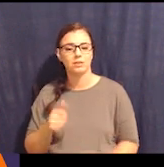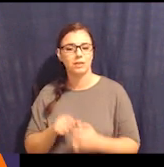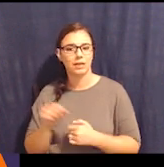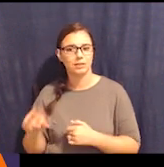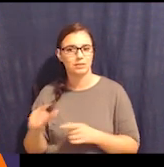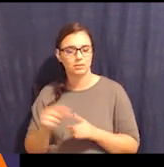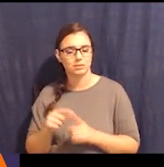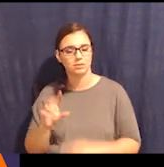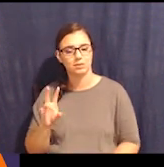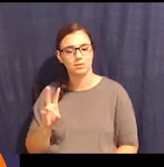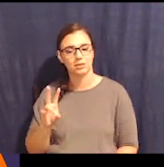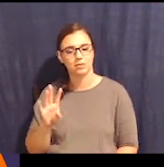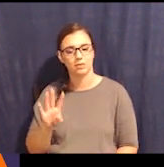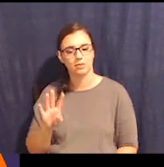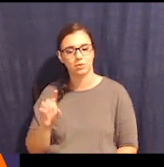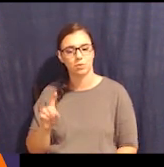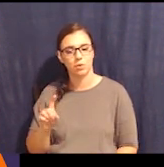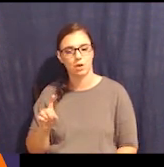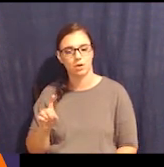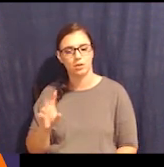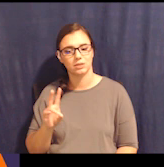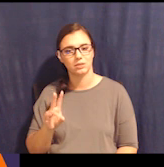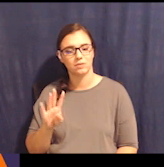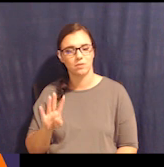741-741. Again, text a message to